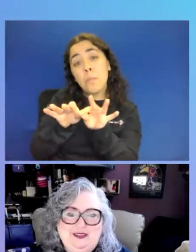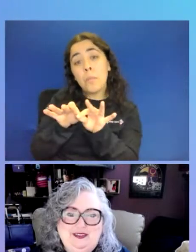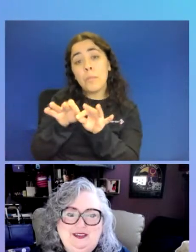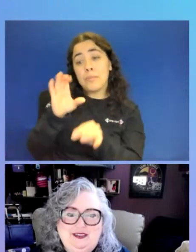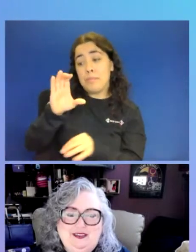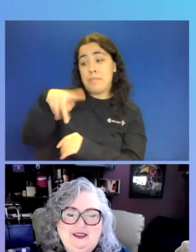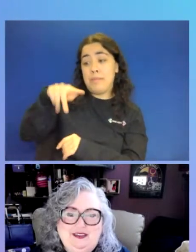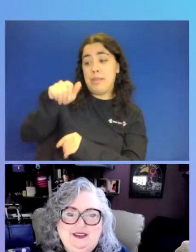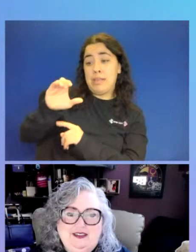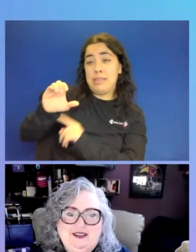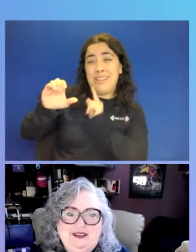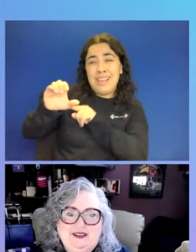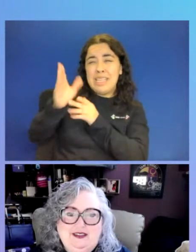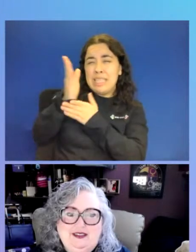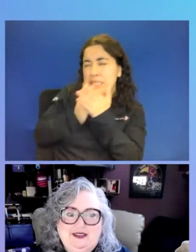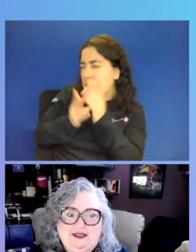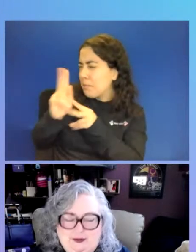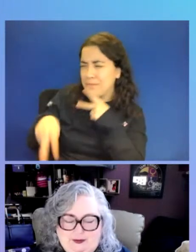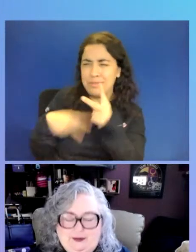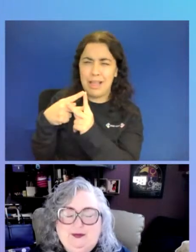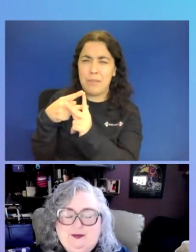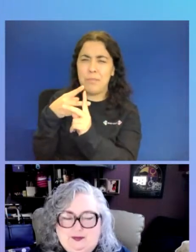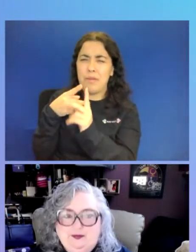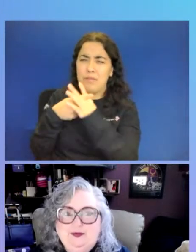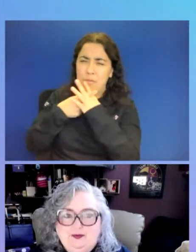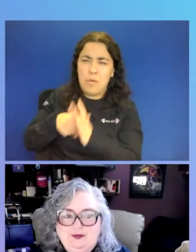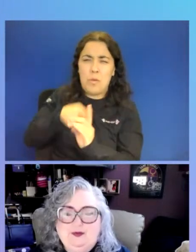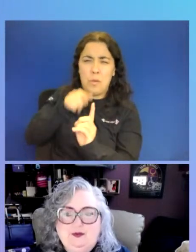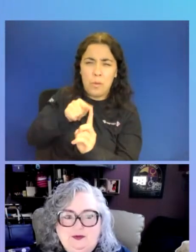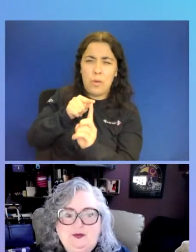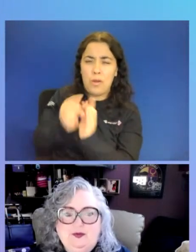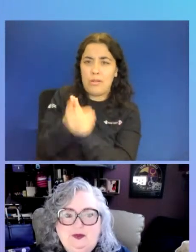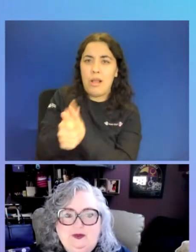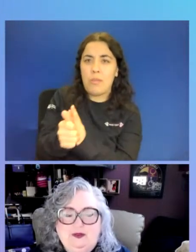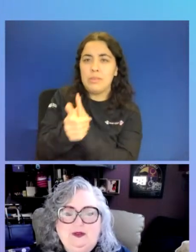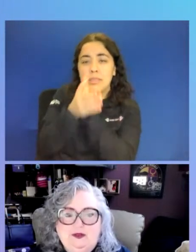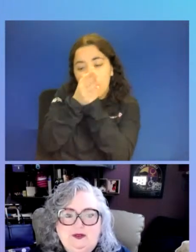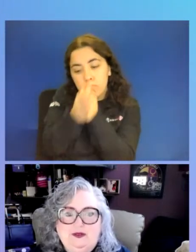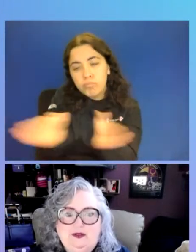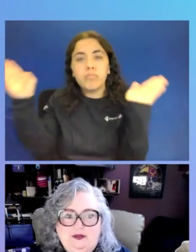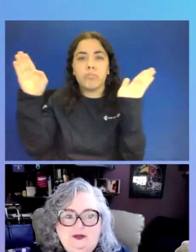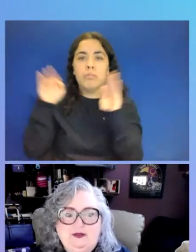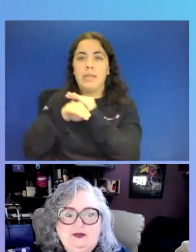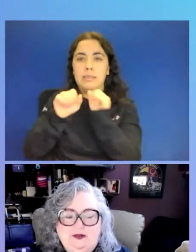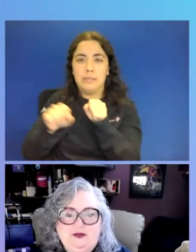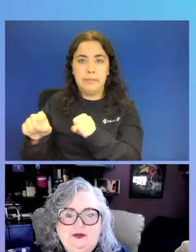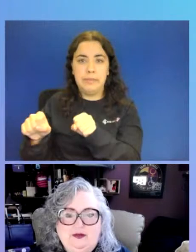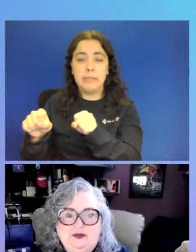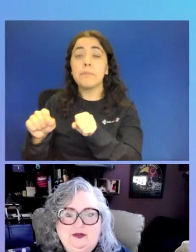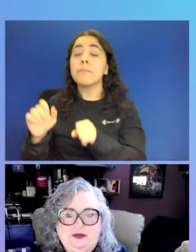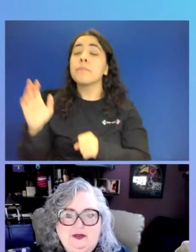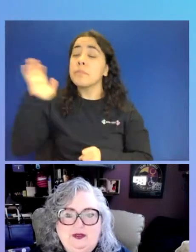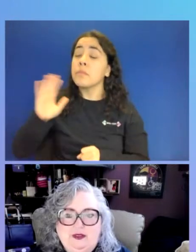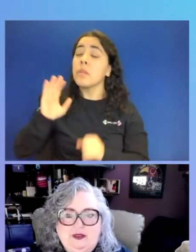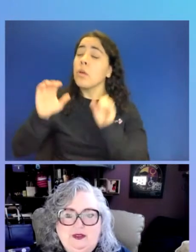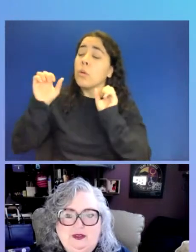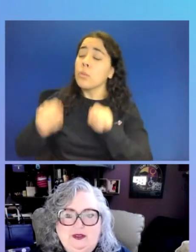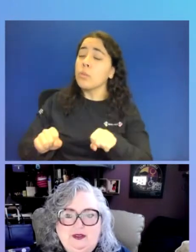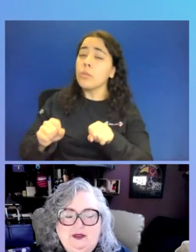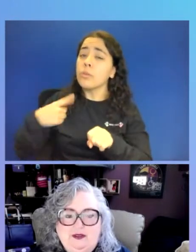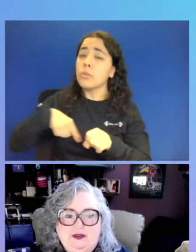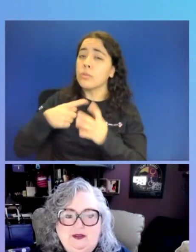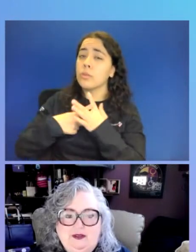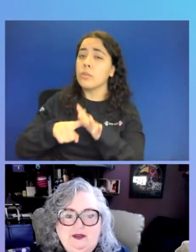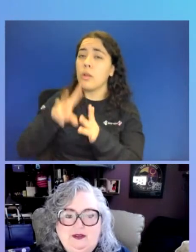of core competency across the entire accessibility profession. we could have just started with the